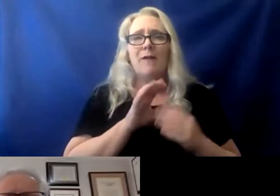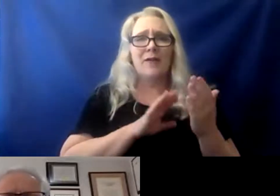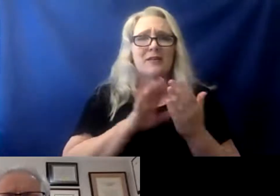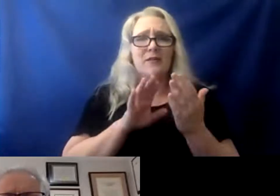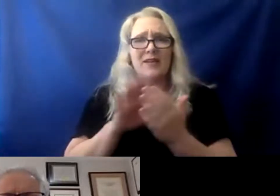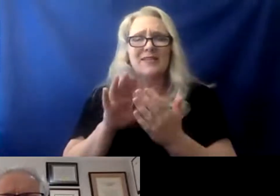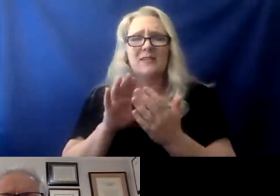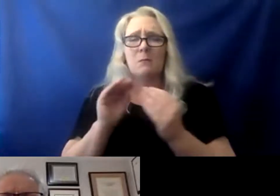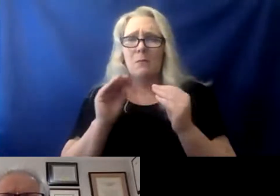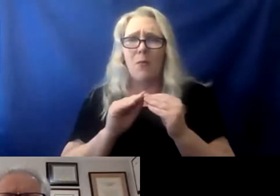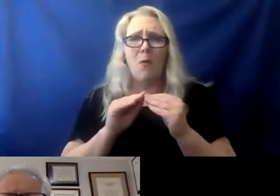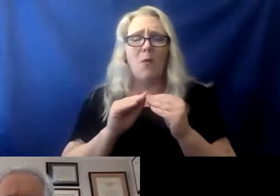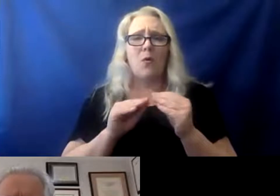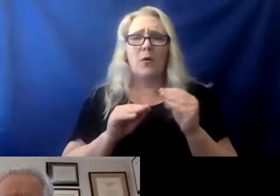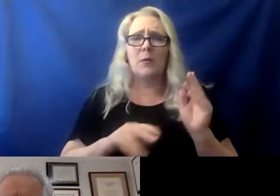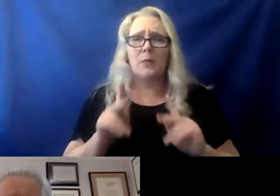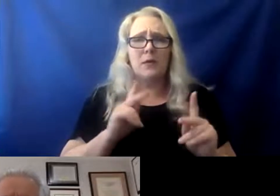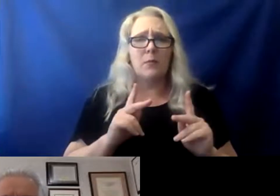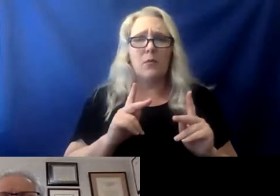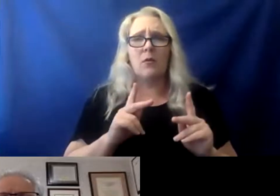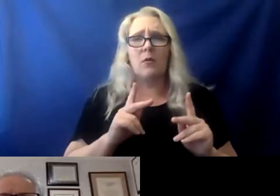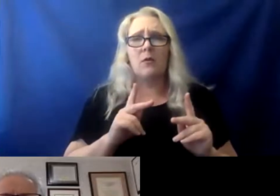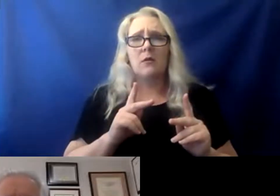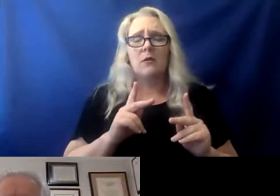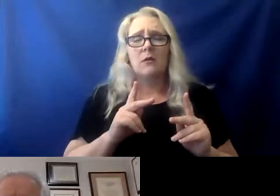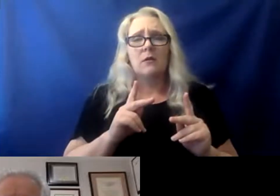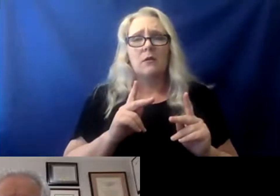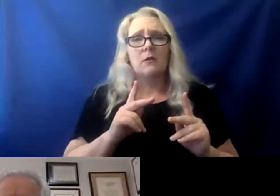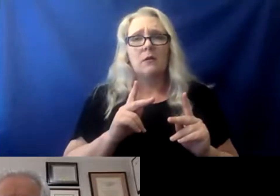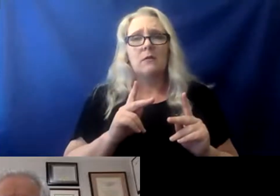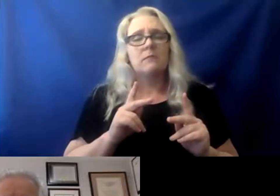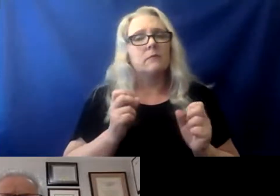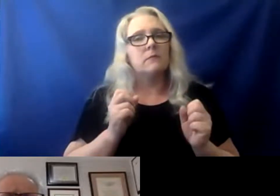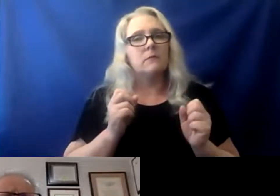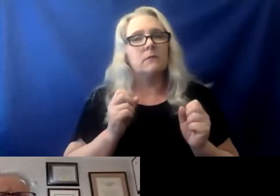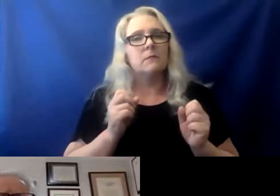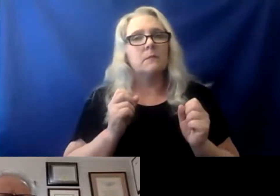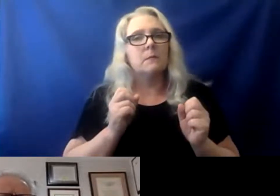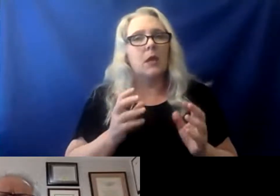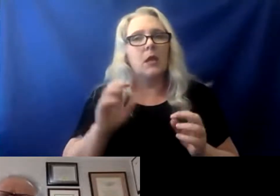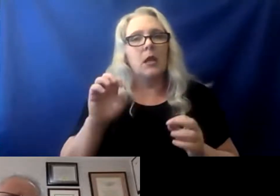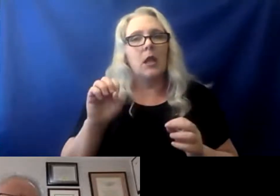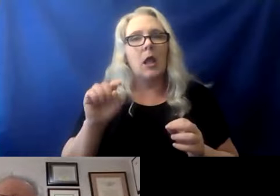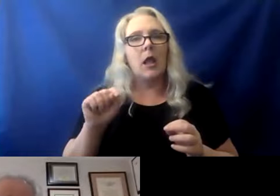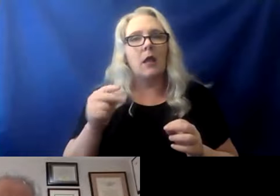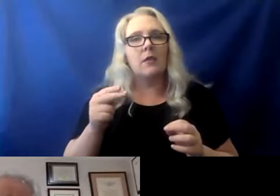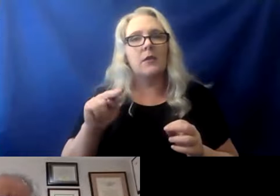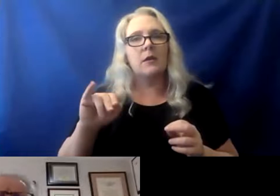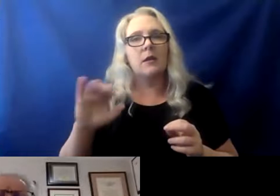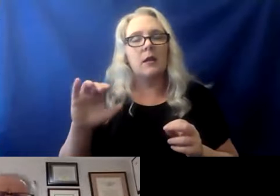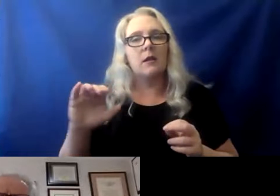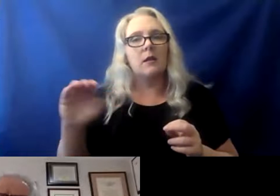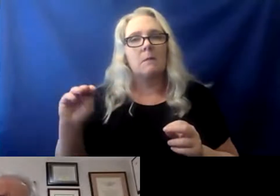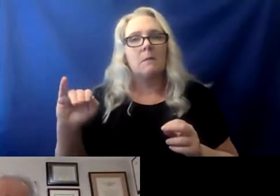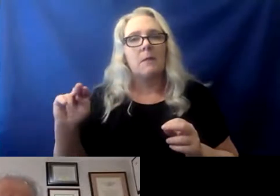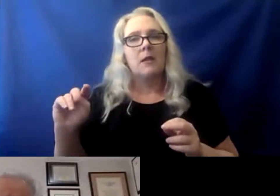more individuals, a large proportion ethnic minority, of course. So I'm not sure we really bit